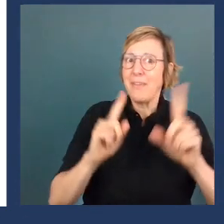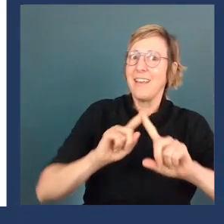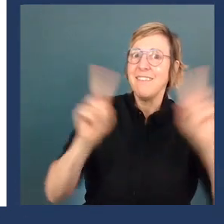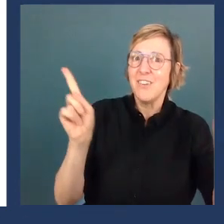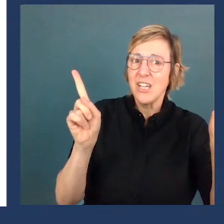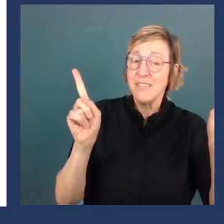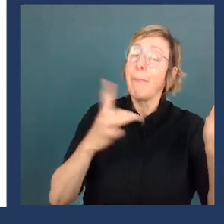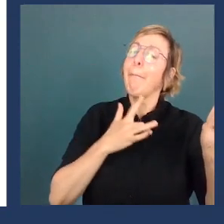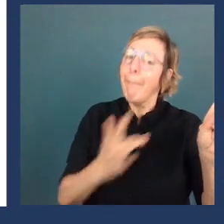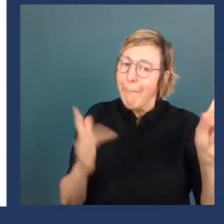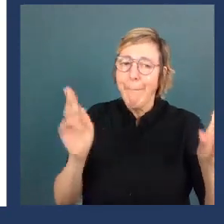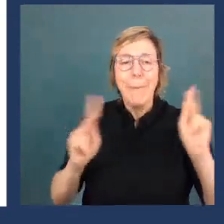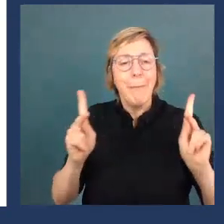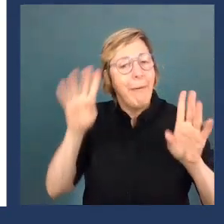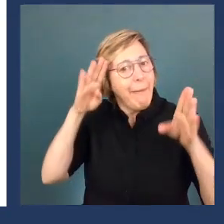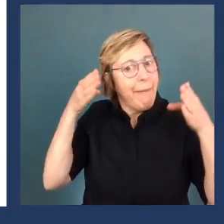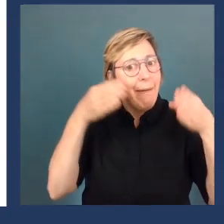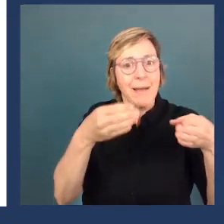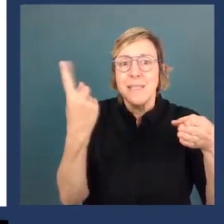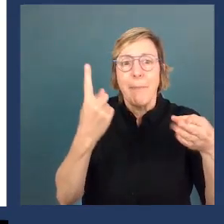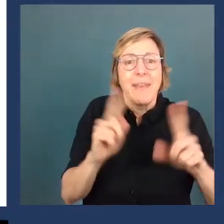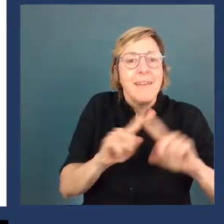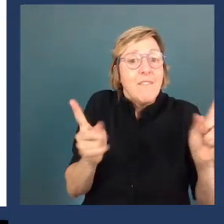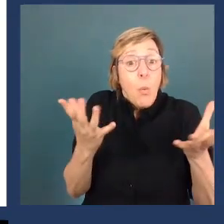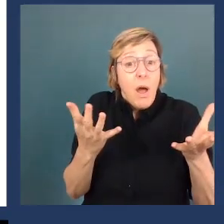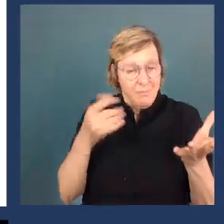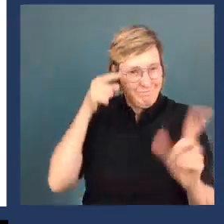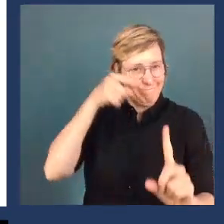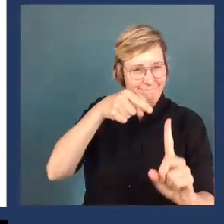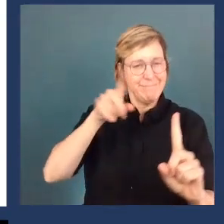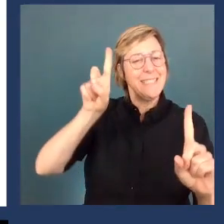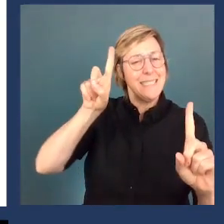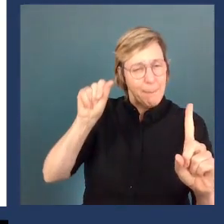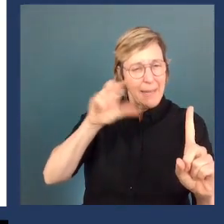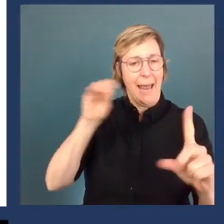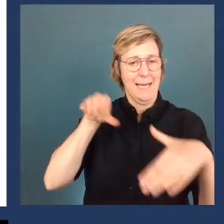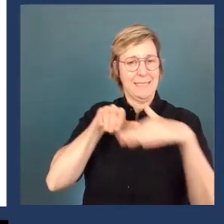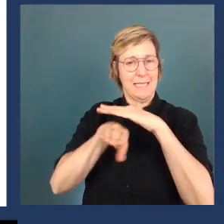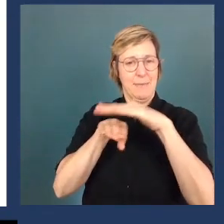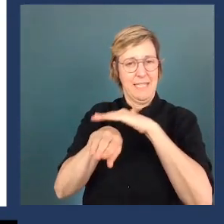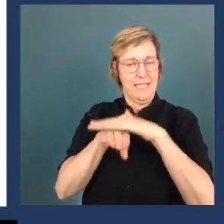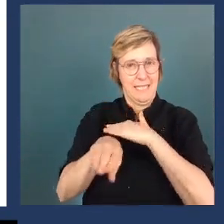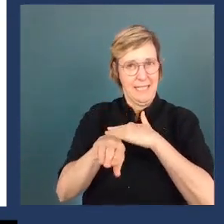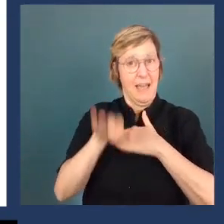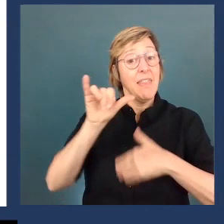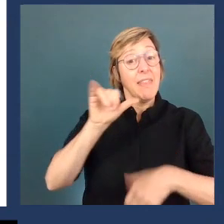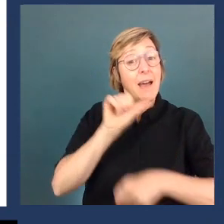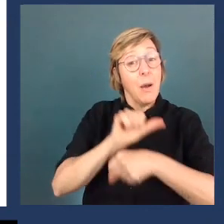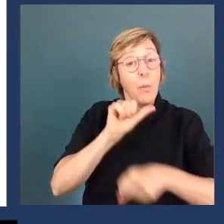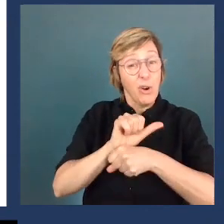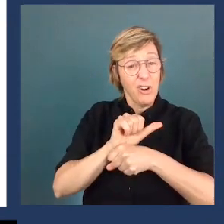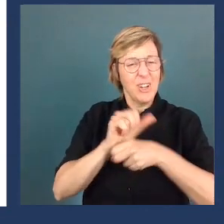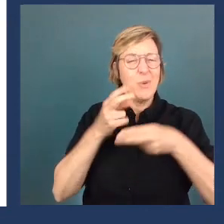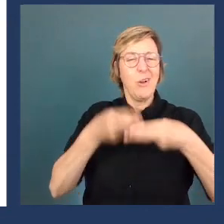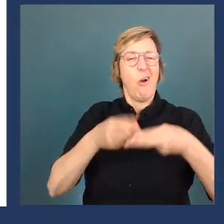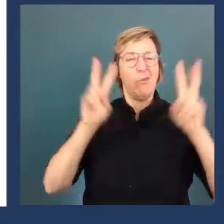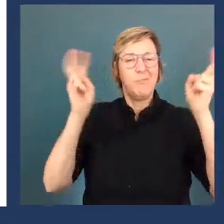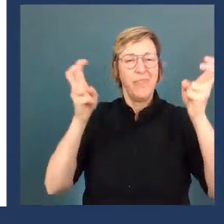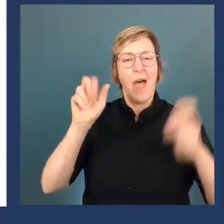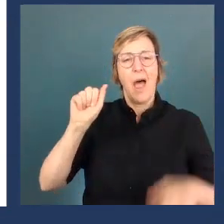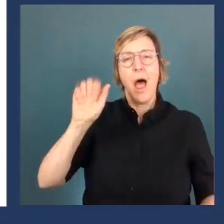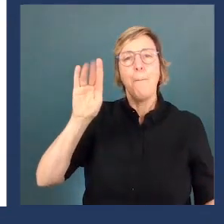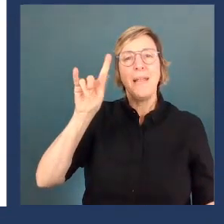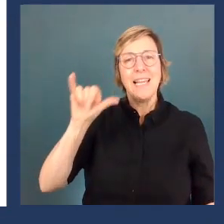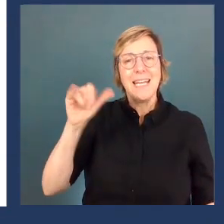on are projects related to accessibility and disability. These efforts are part of what is called the Ability Hack. Each